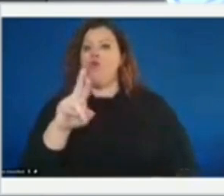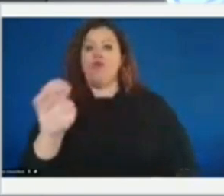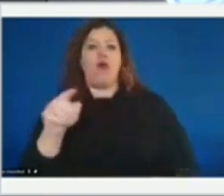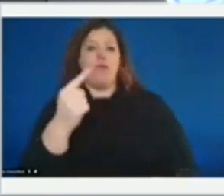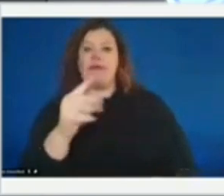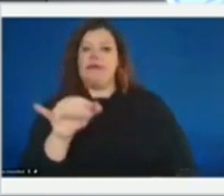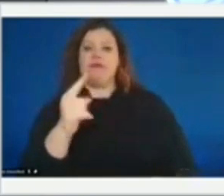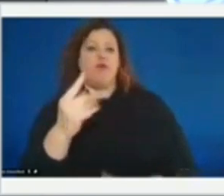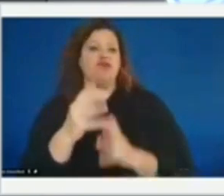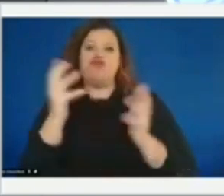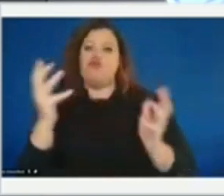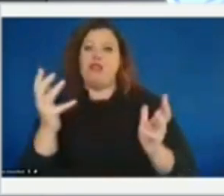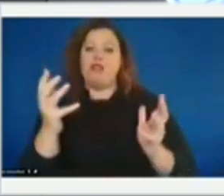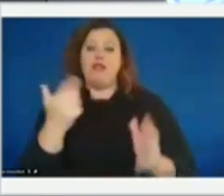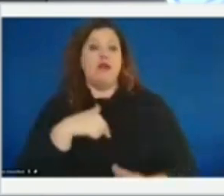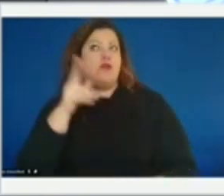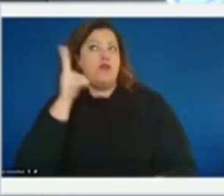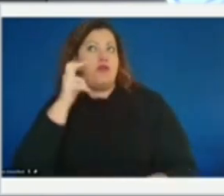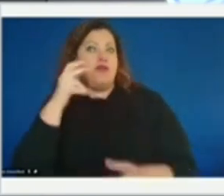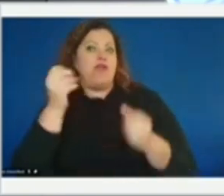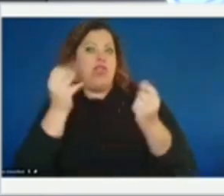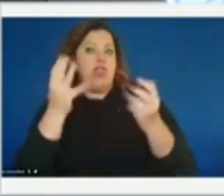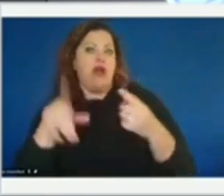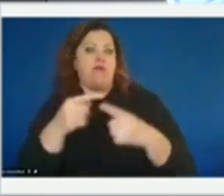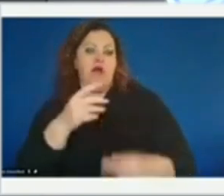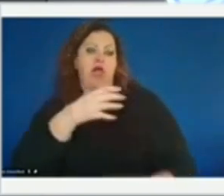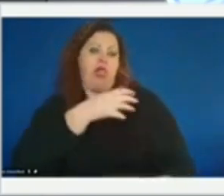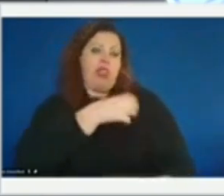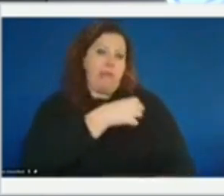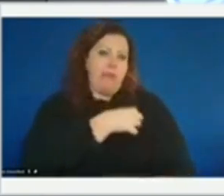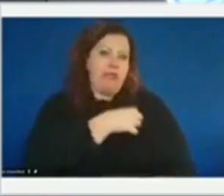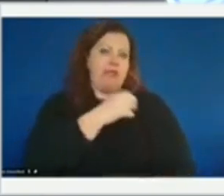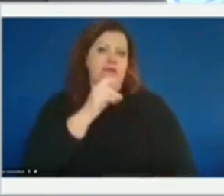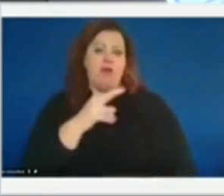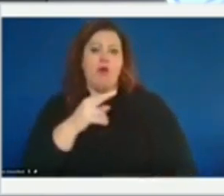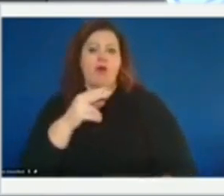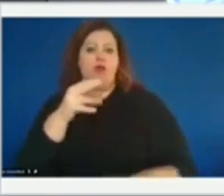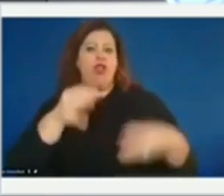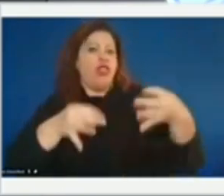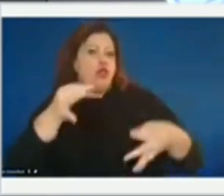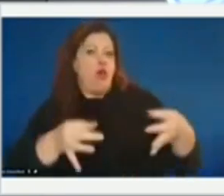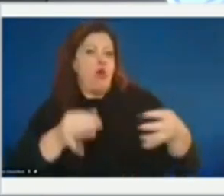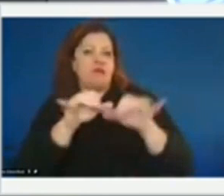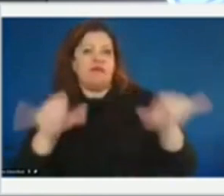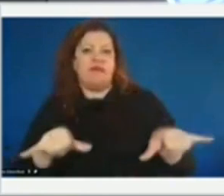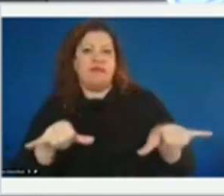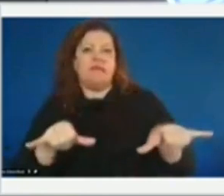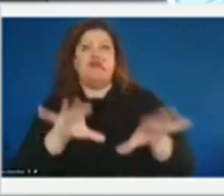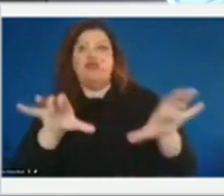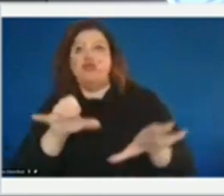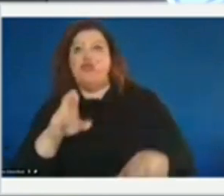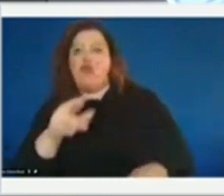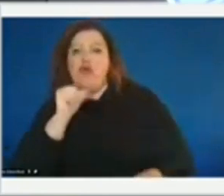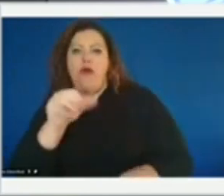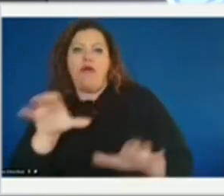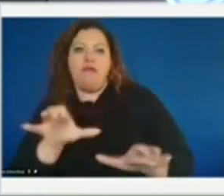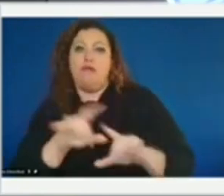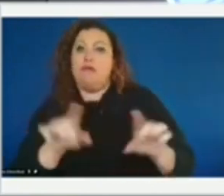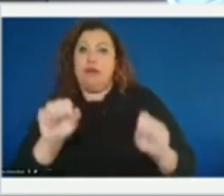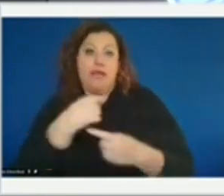about what the police or the justice system is doing or not doing, and I can tell you on behalf of the